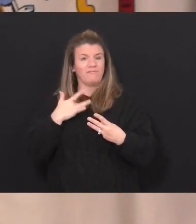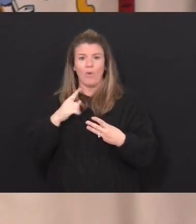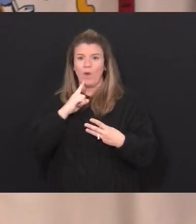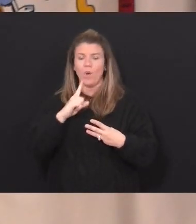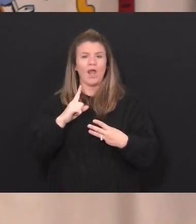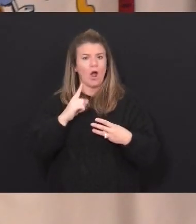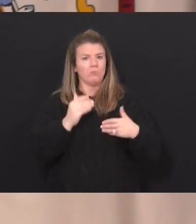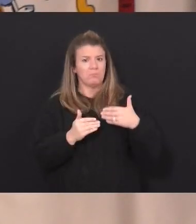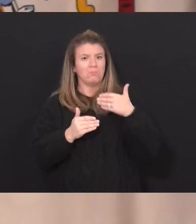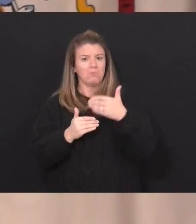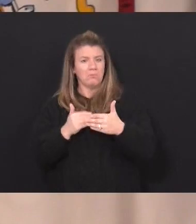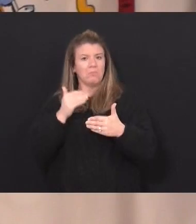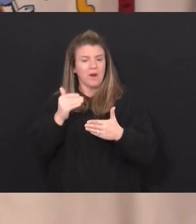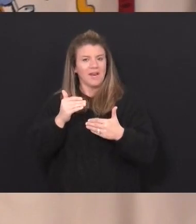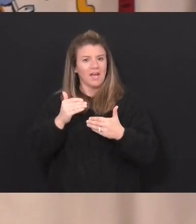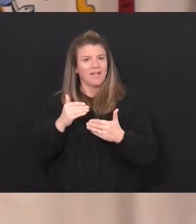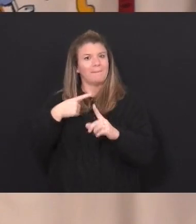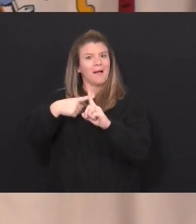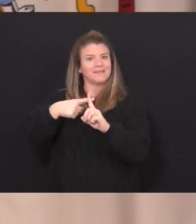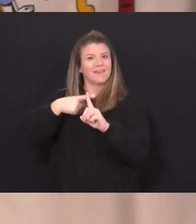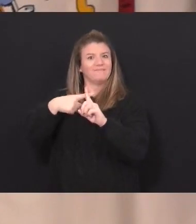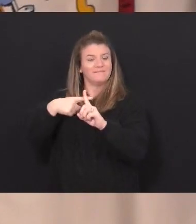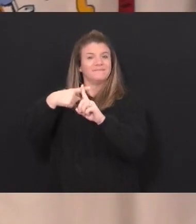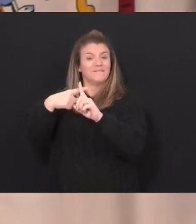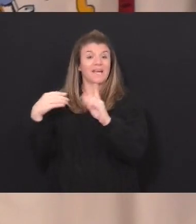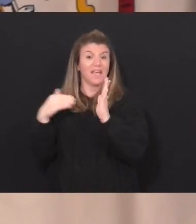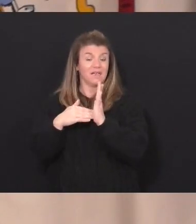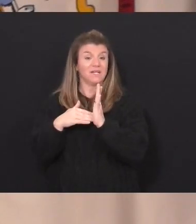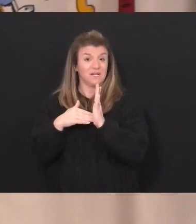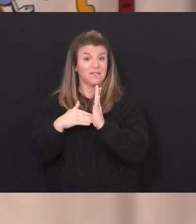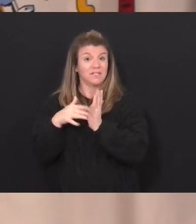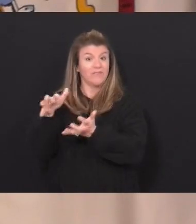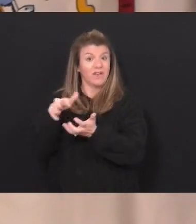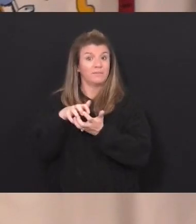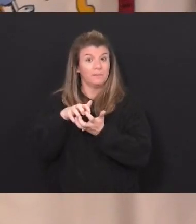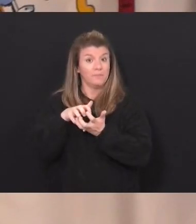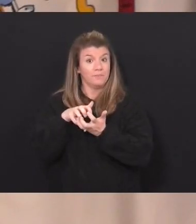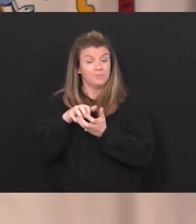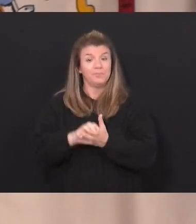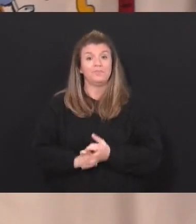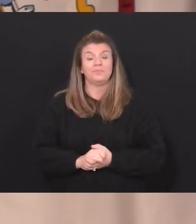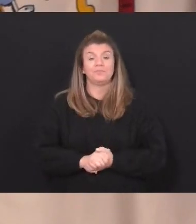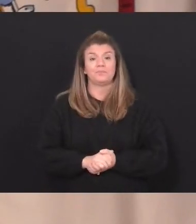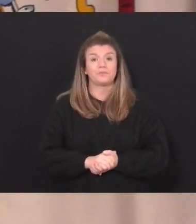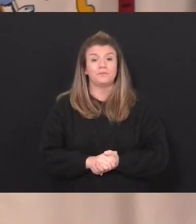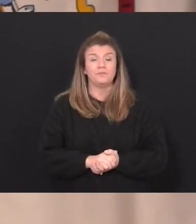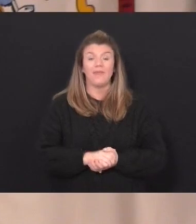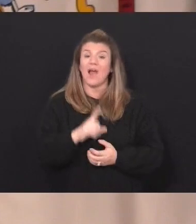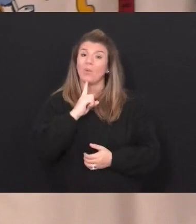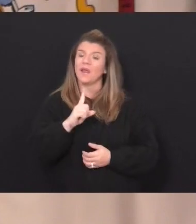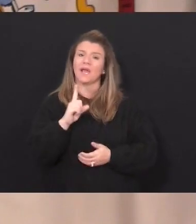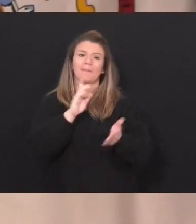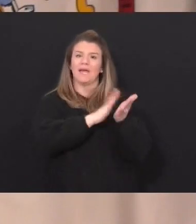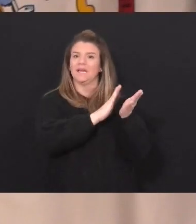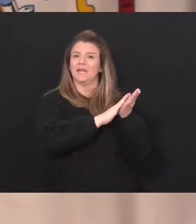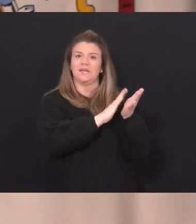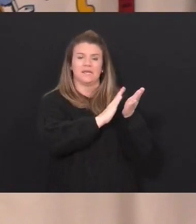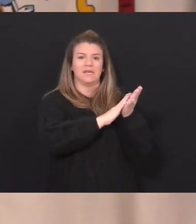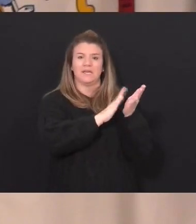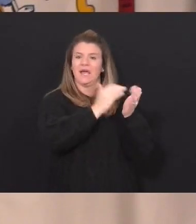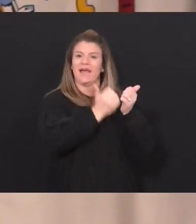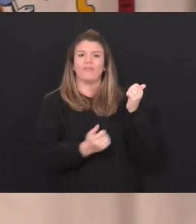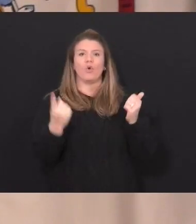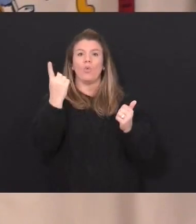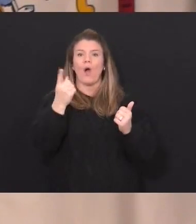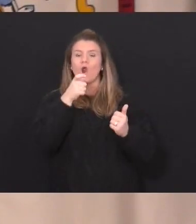right into surplus again. And so I commend all the people that put in all